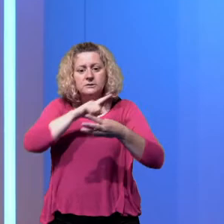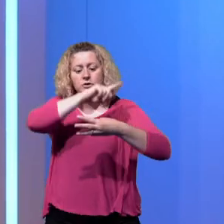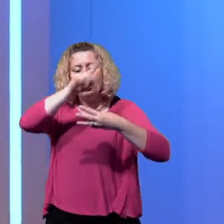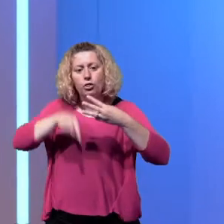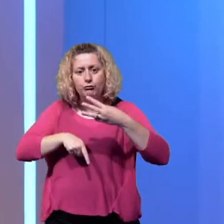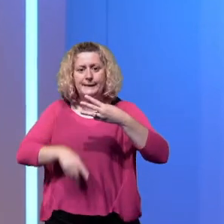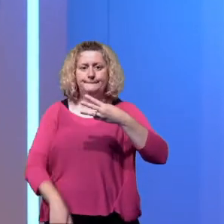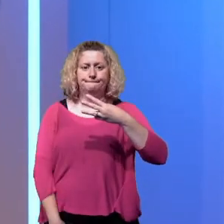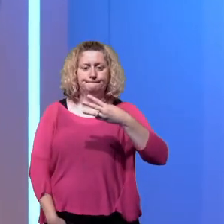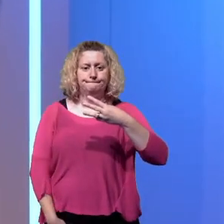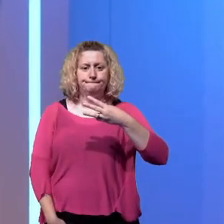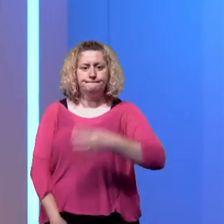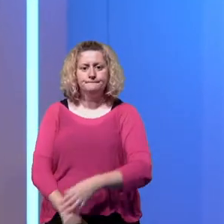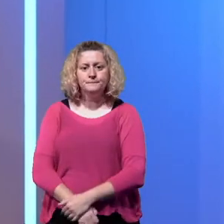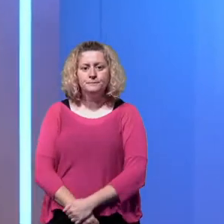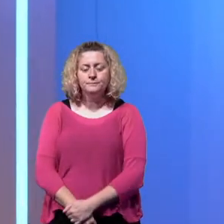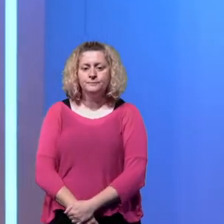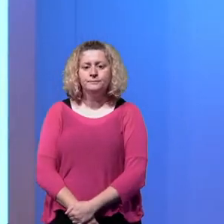God bless.